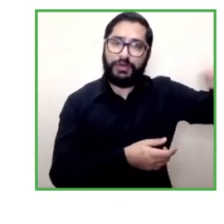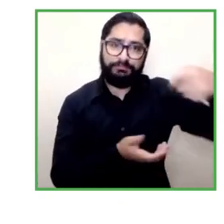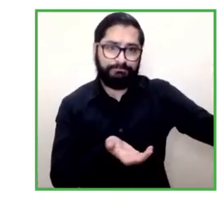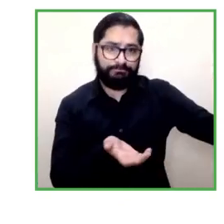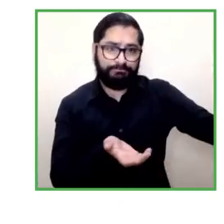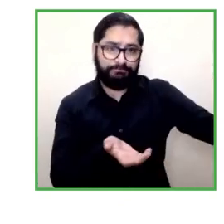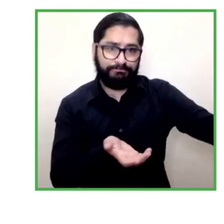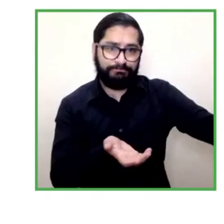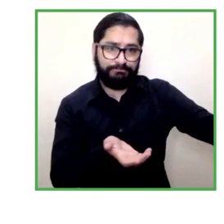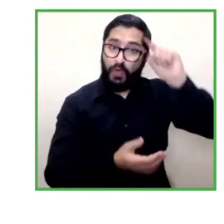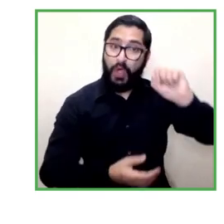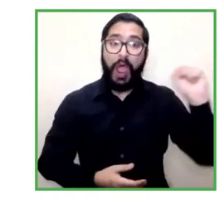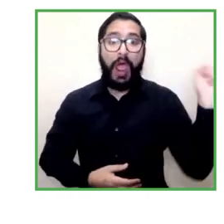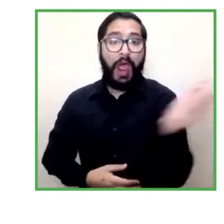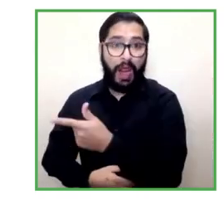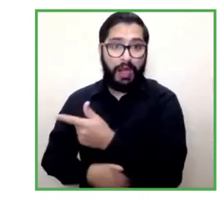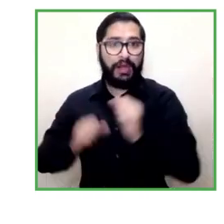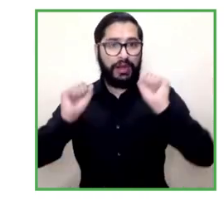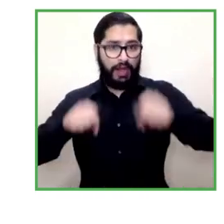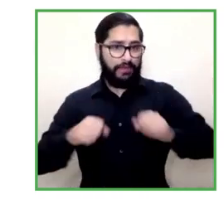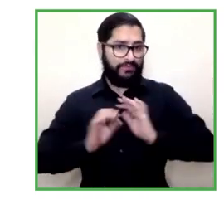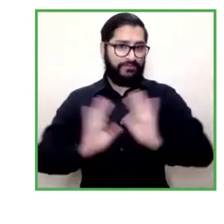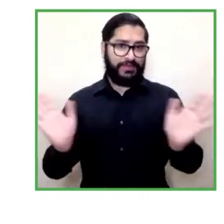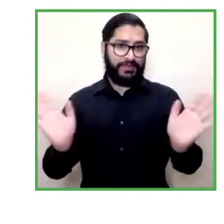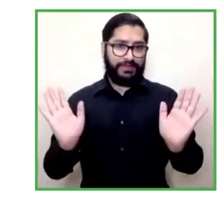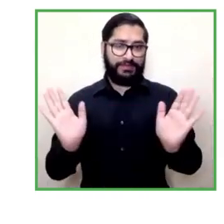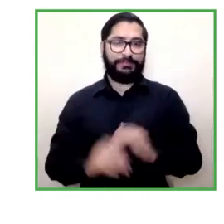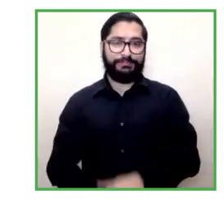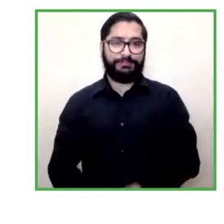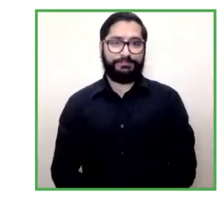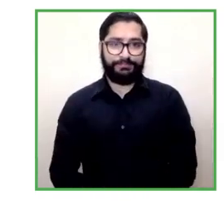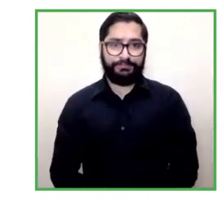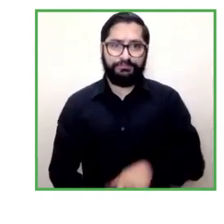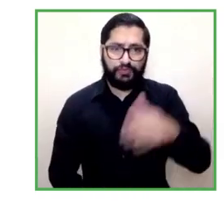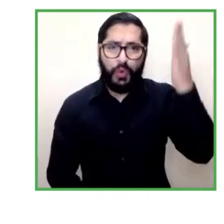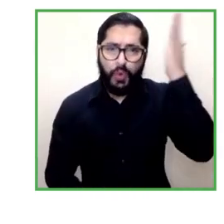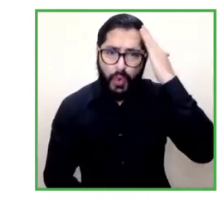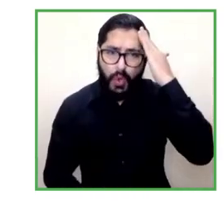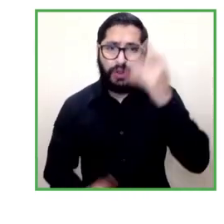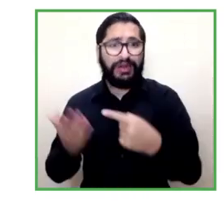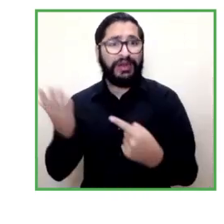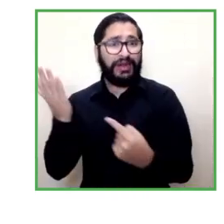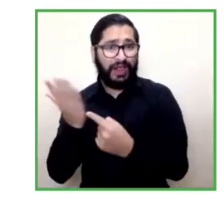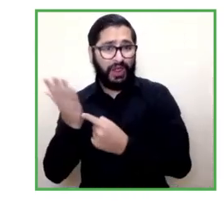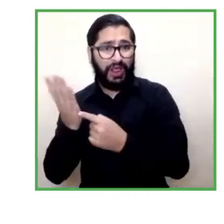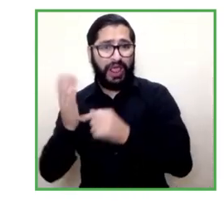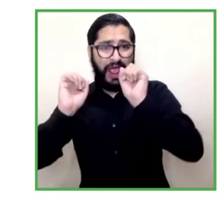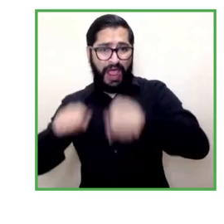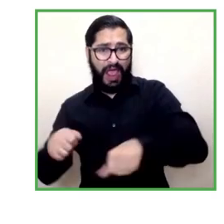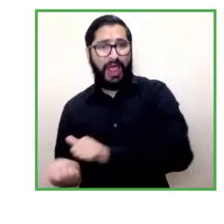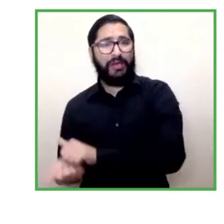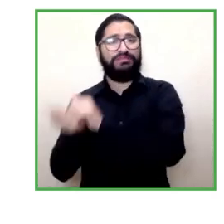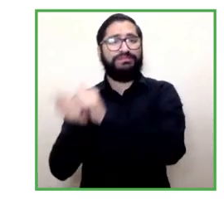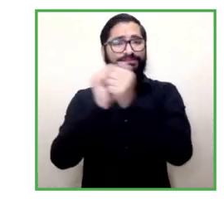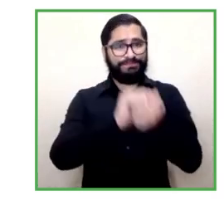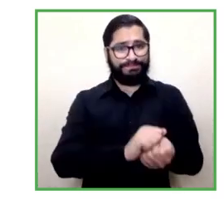country. The improvement of technology is another important aspect.